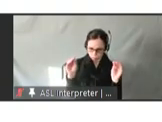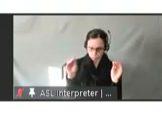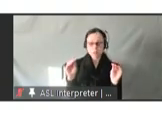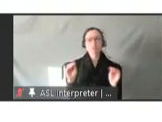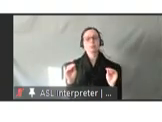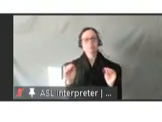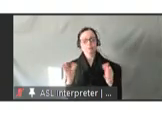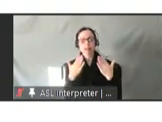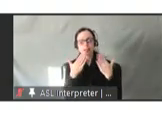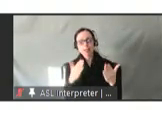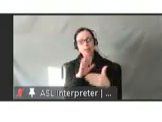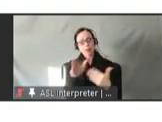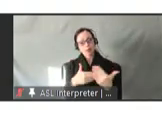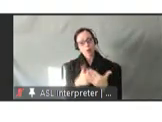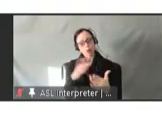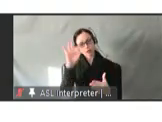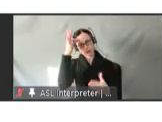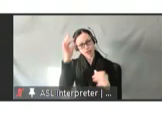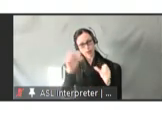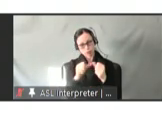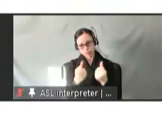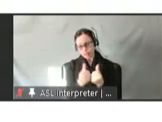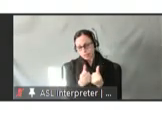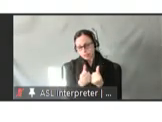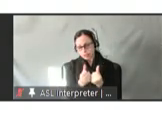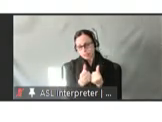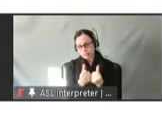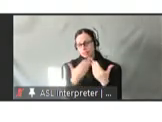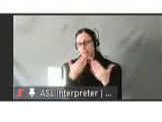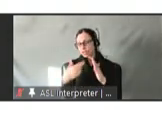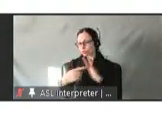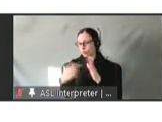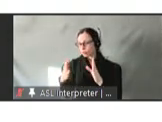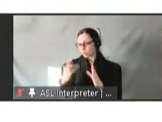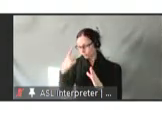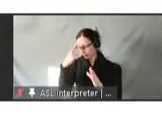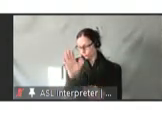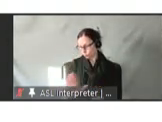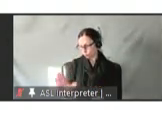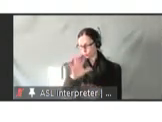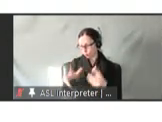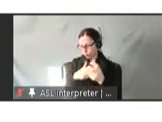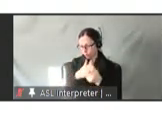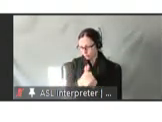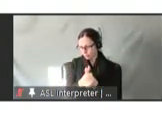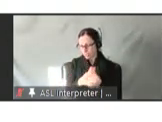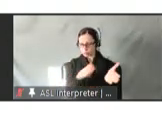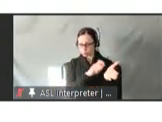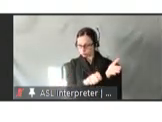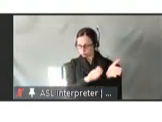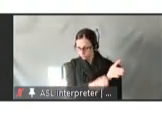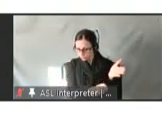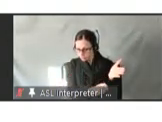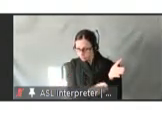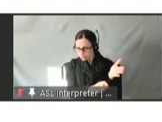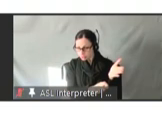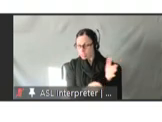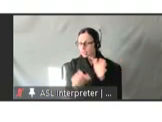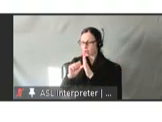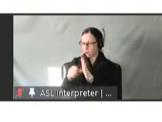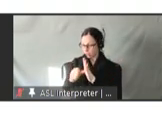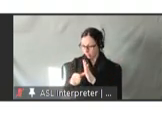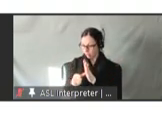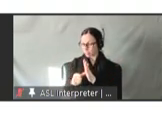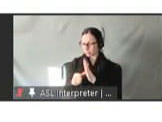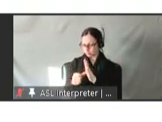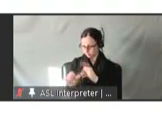to thank all of our federal agency and liaison representatives for their updates, both written as well as highlighted here